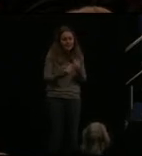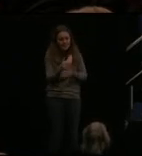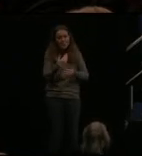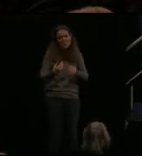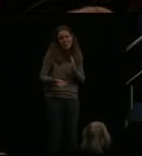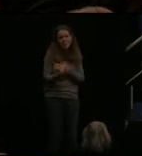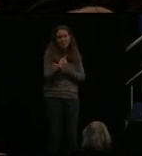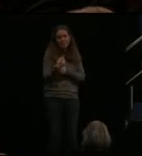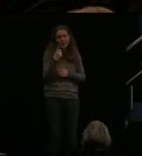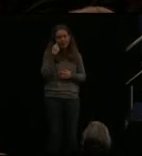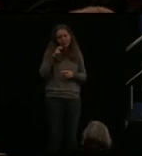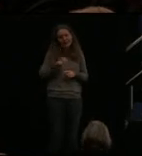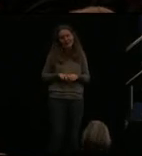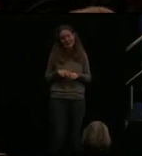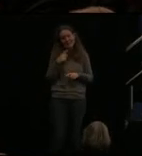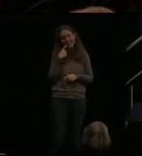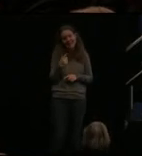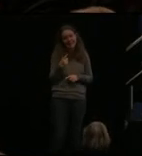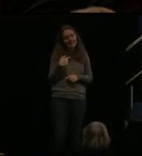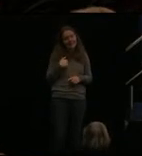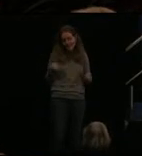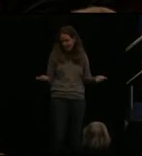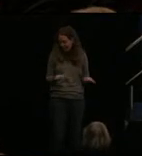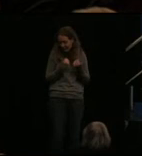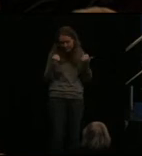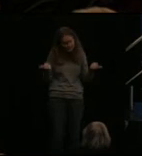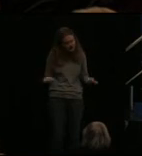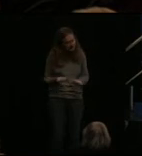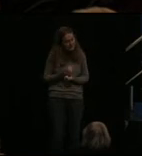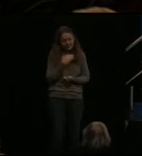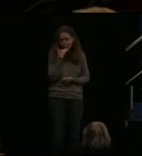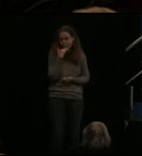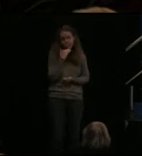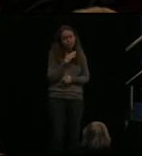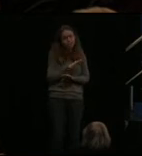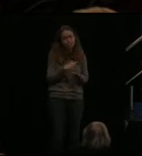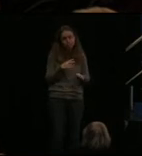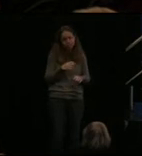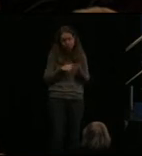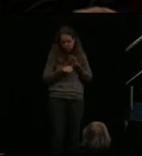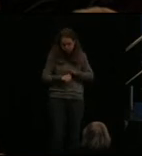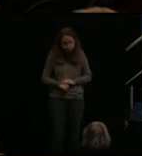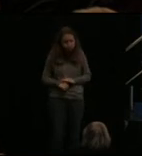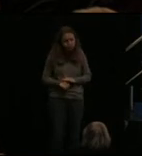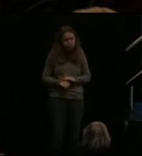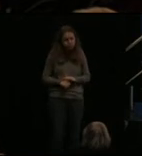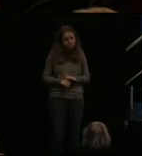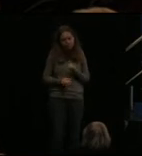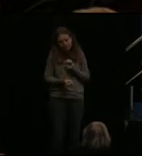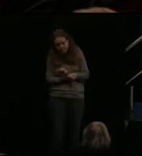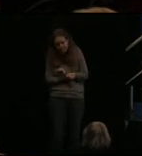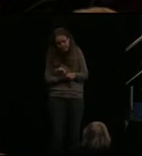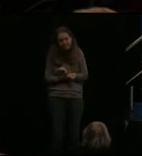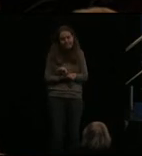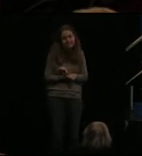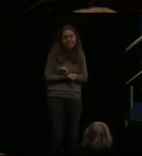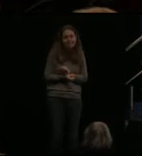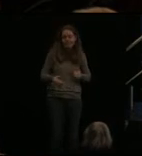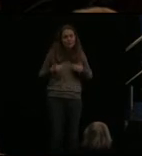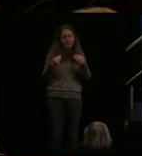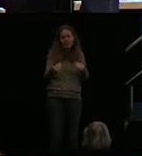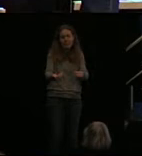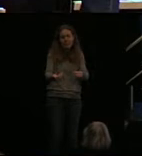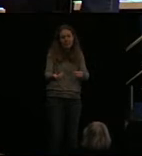We can either sit and say, I'm done, and we get depressed and we get paralyzed and we don't move